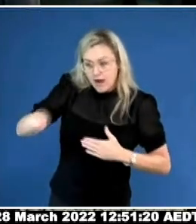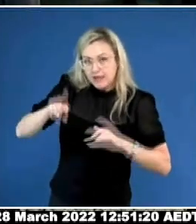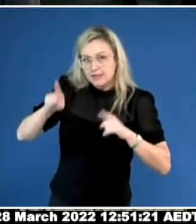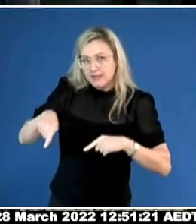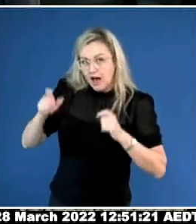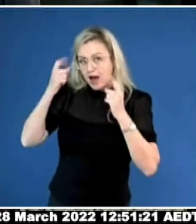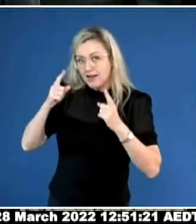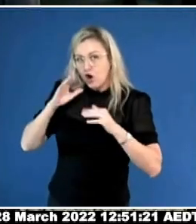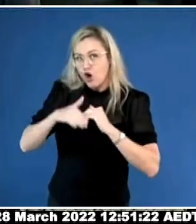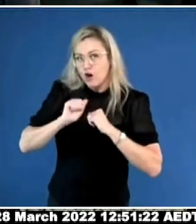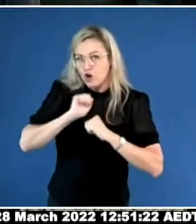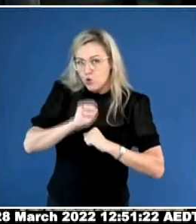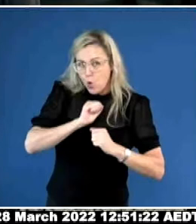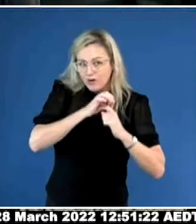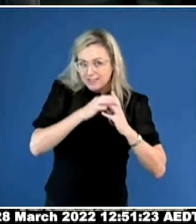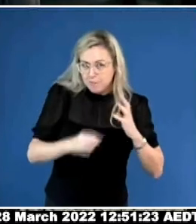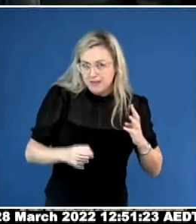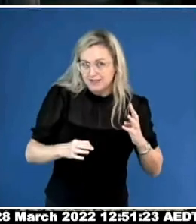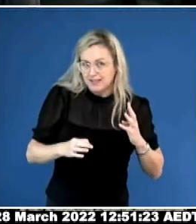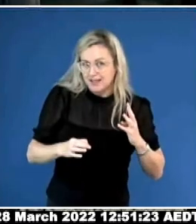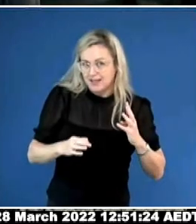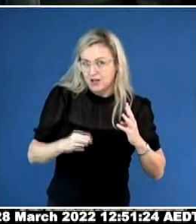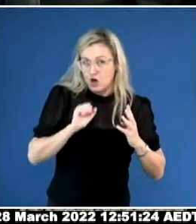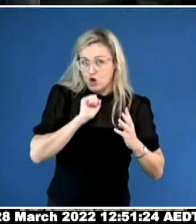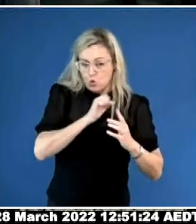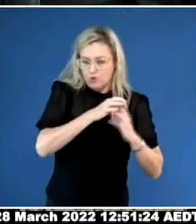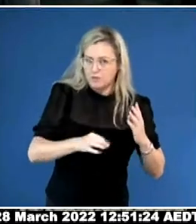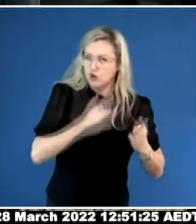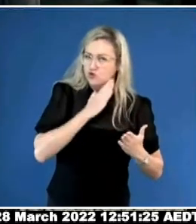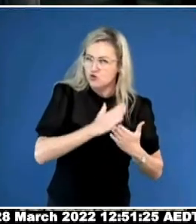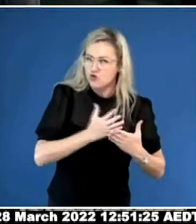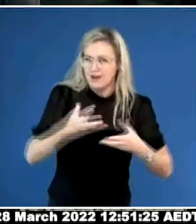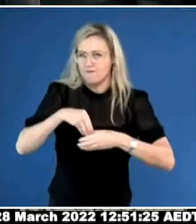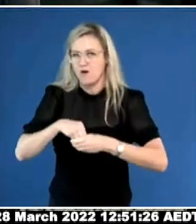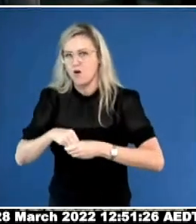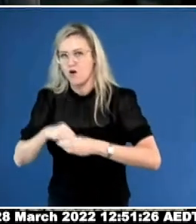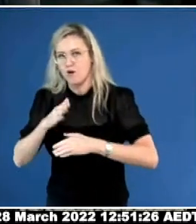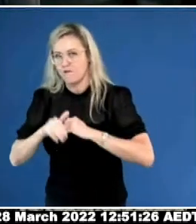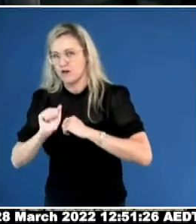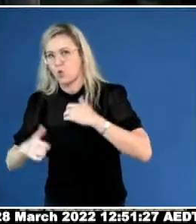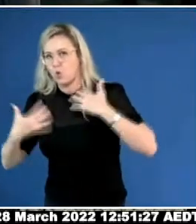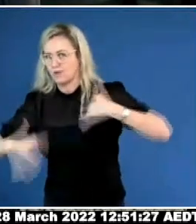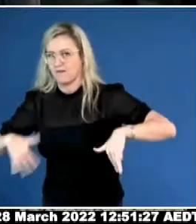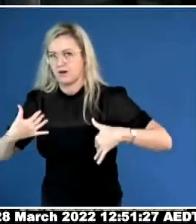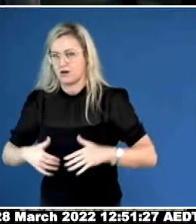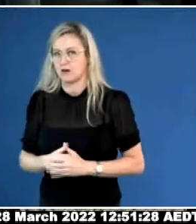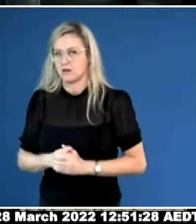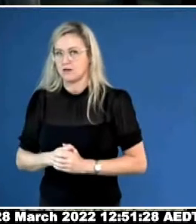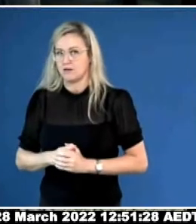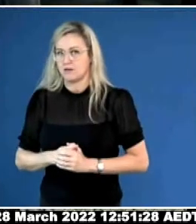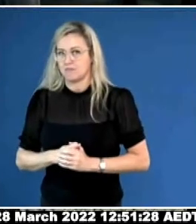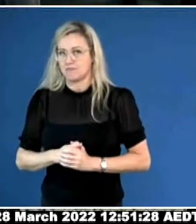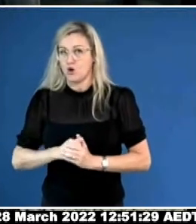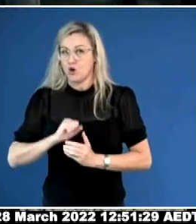In what you were experiencing? Because your ex had an intervention order, yeah, and was out of the house